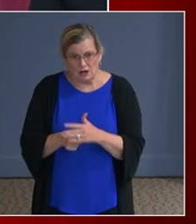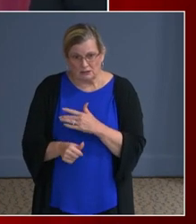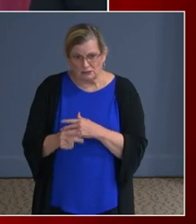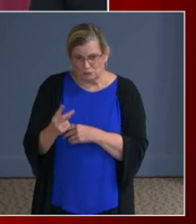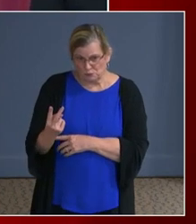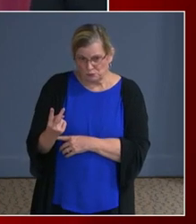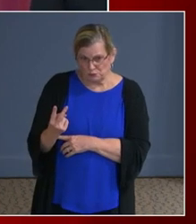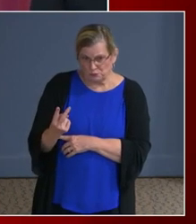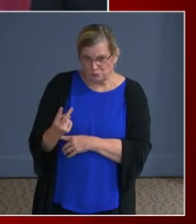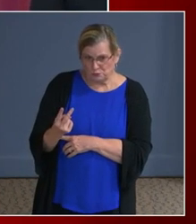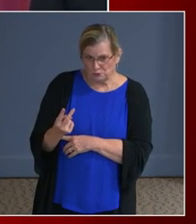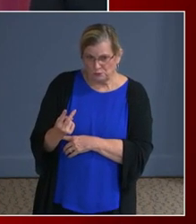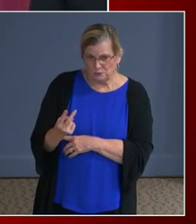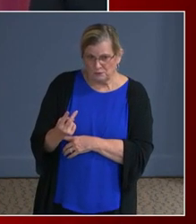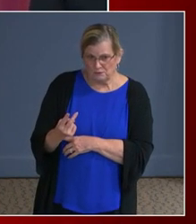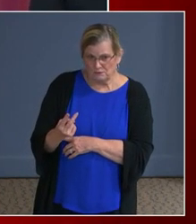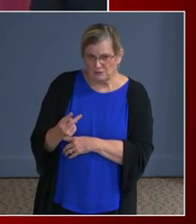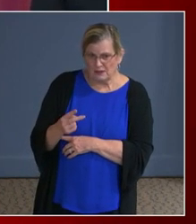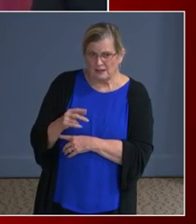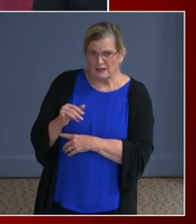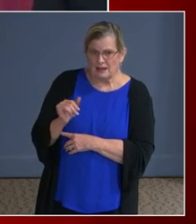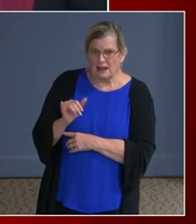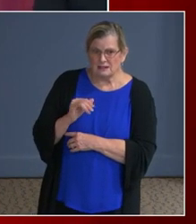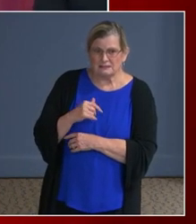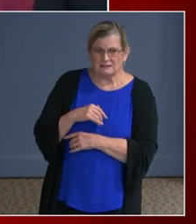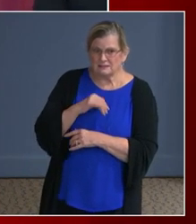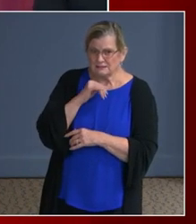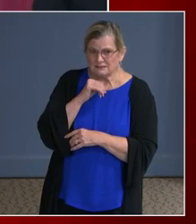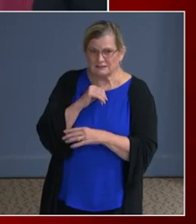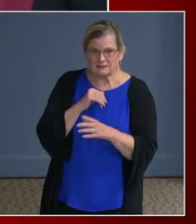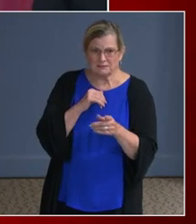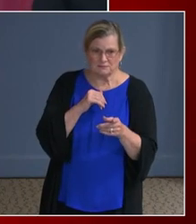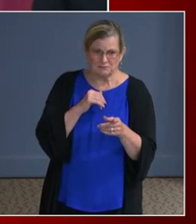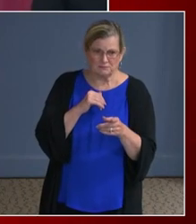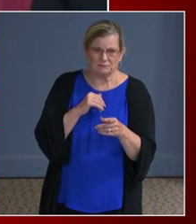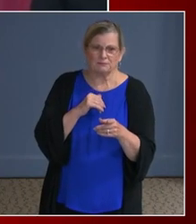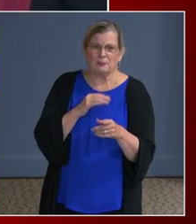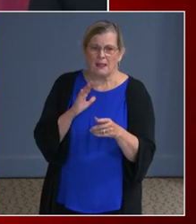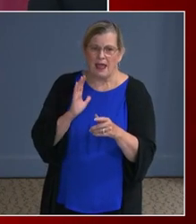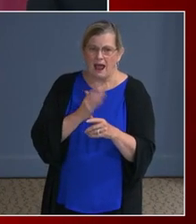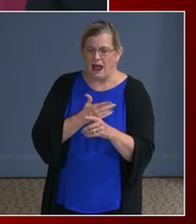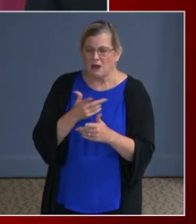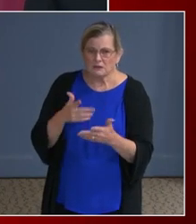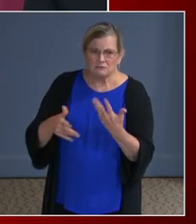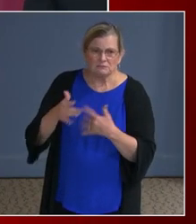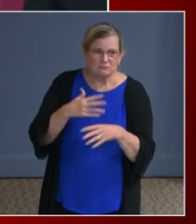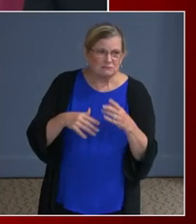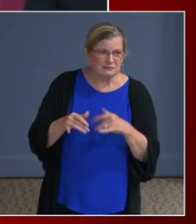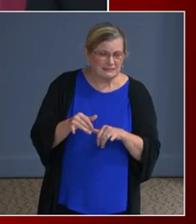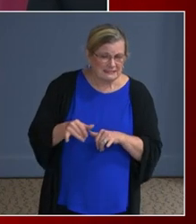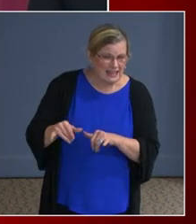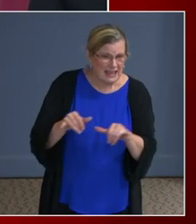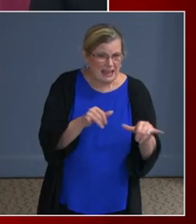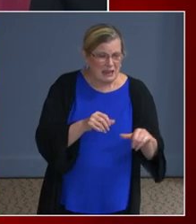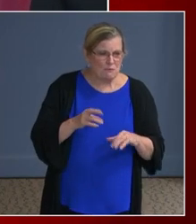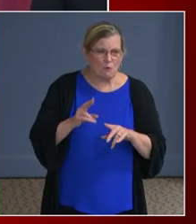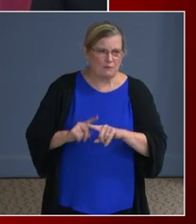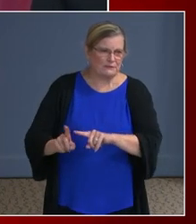is happening in Maryland and other jurisdictions. And we also see related to our travel advisory